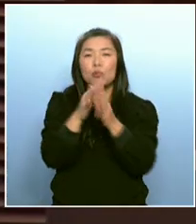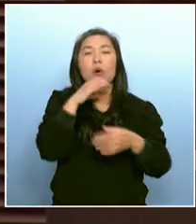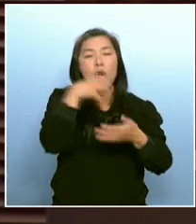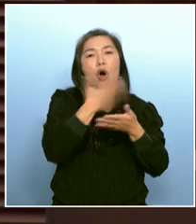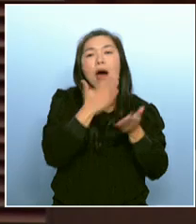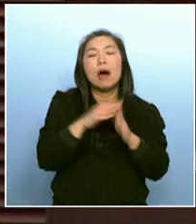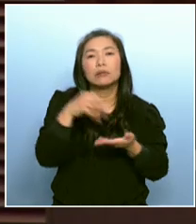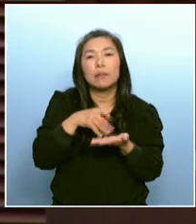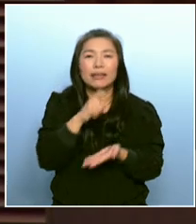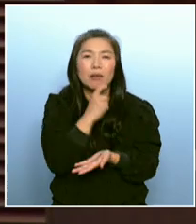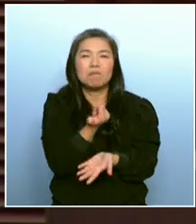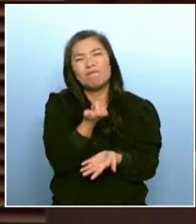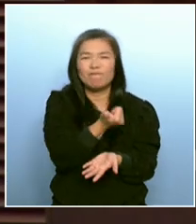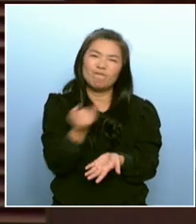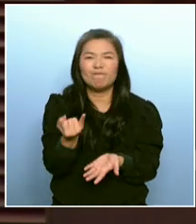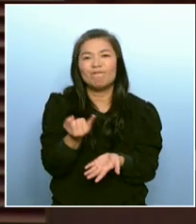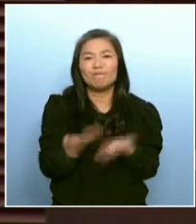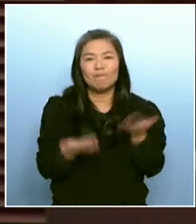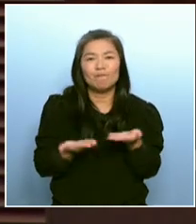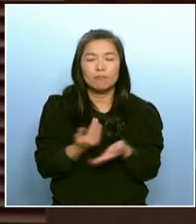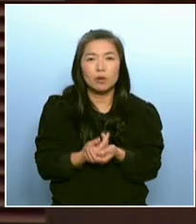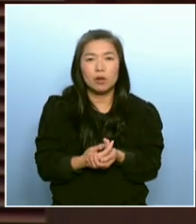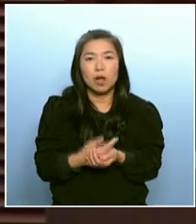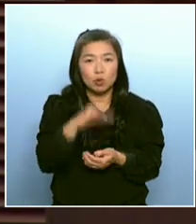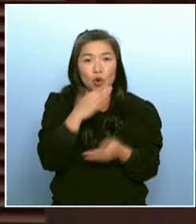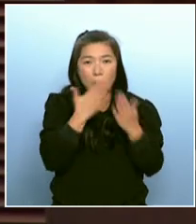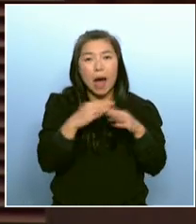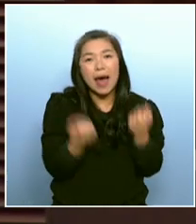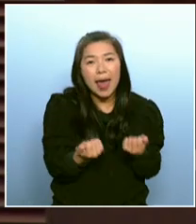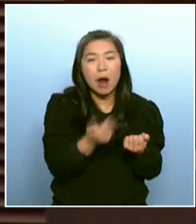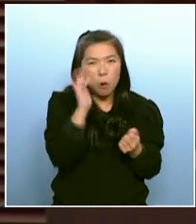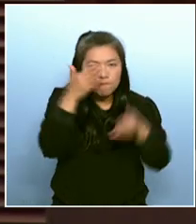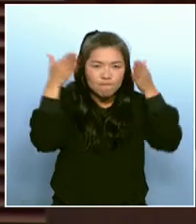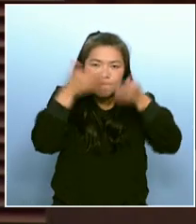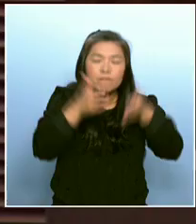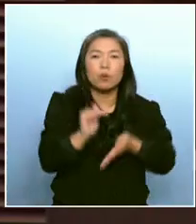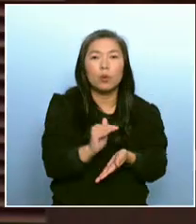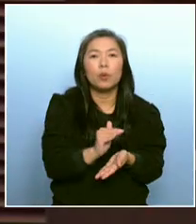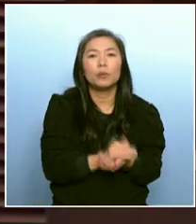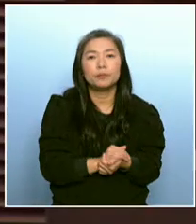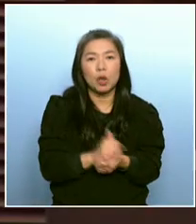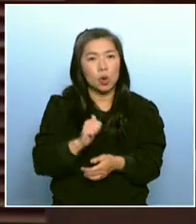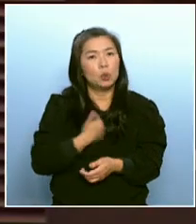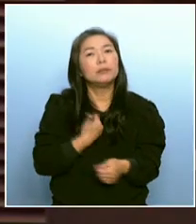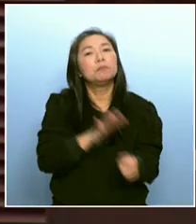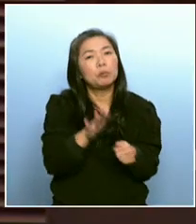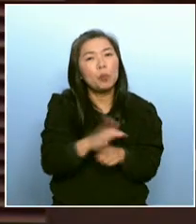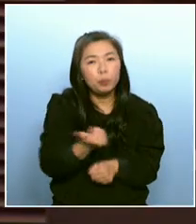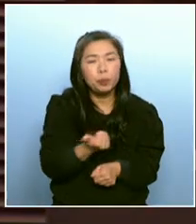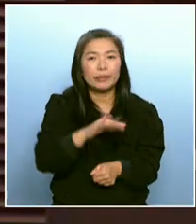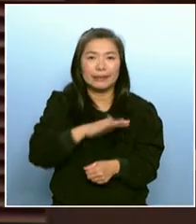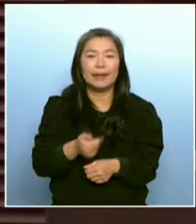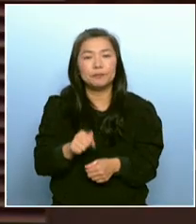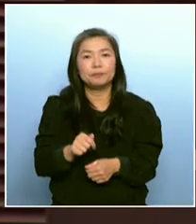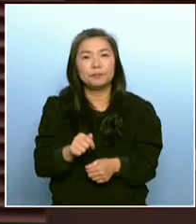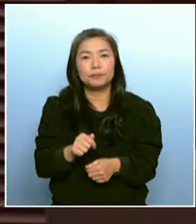for groups, we invite groups of students to join. There are pros and cons to the 2 approaches. For